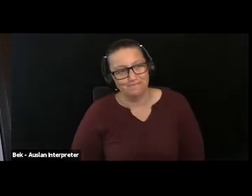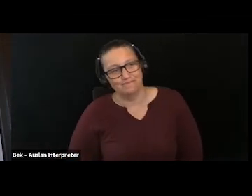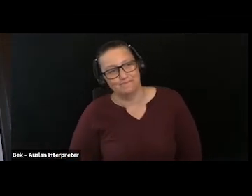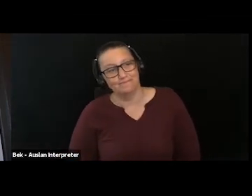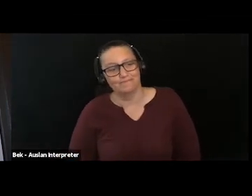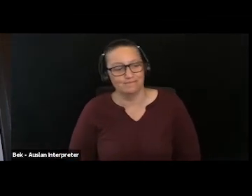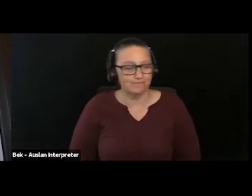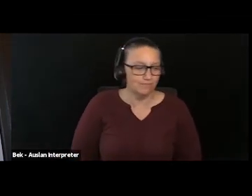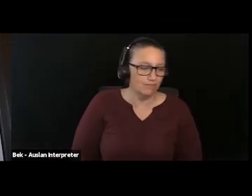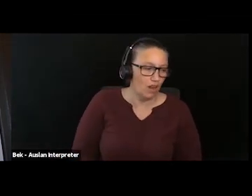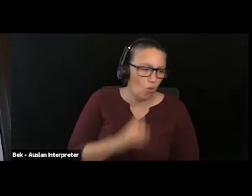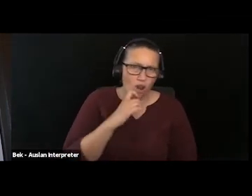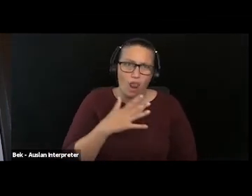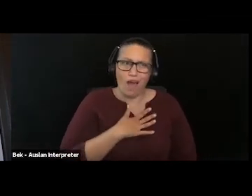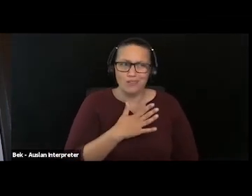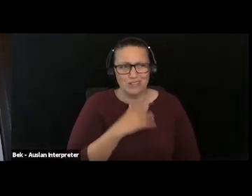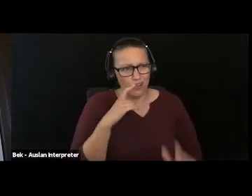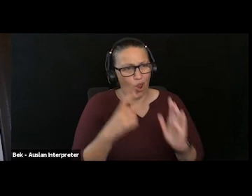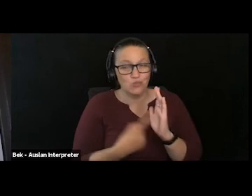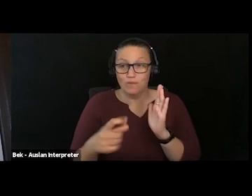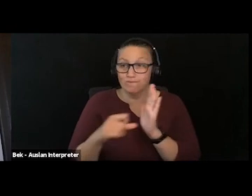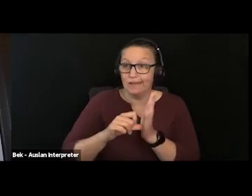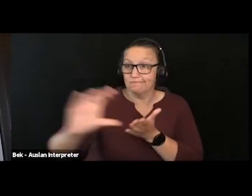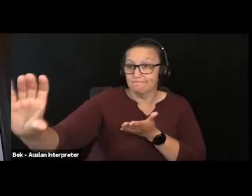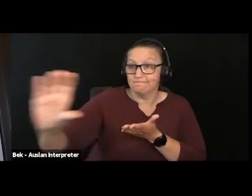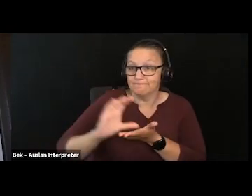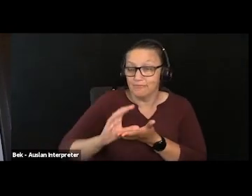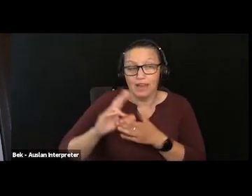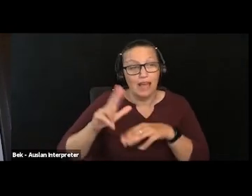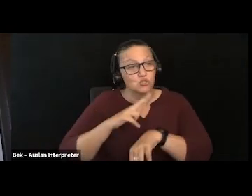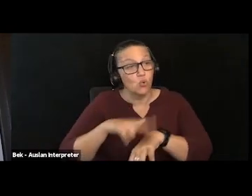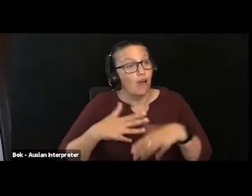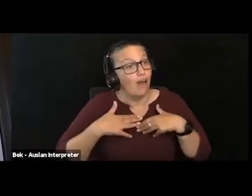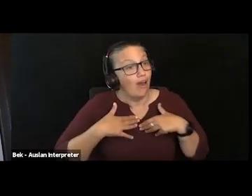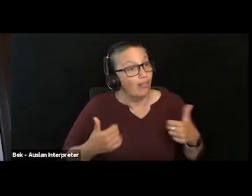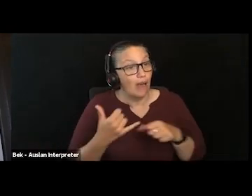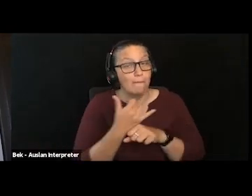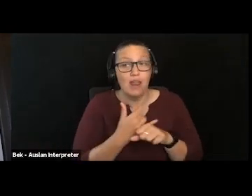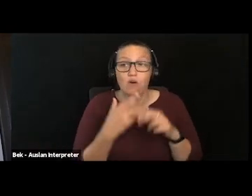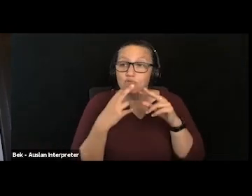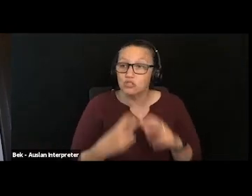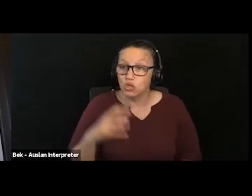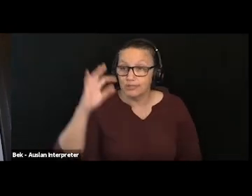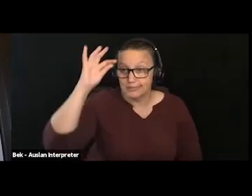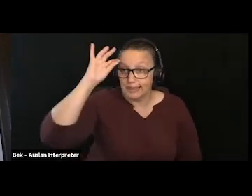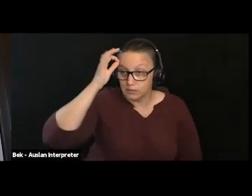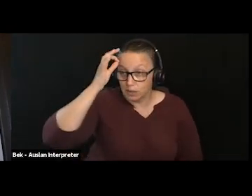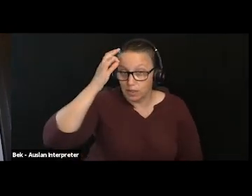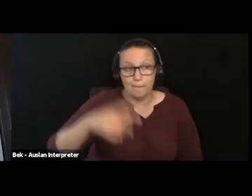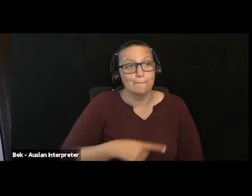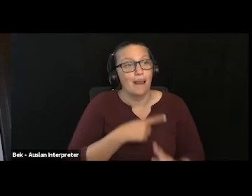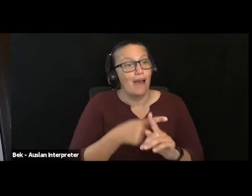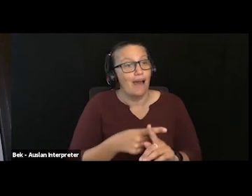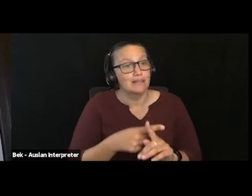So I would like to acknowledge our funder for this work, the National Health and Medical Research Council, as well as all the data custodians,